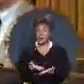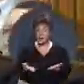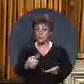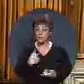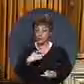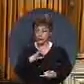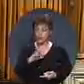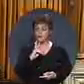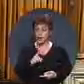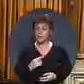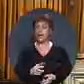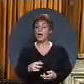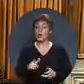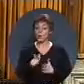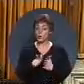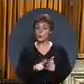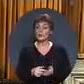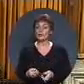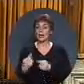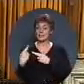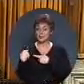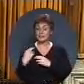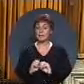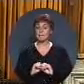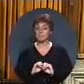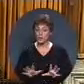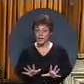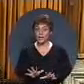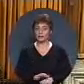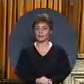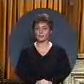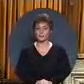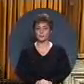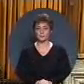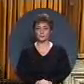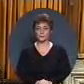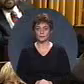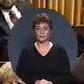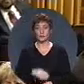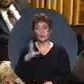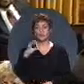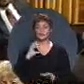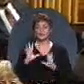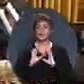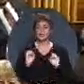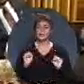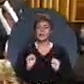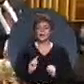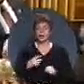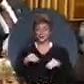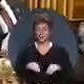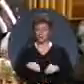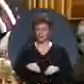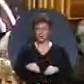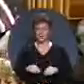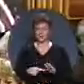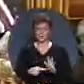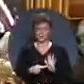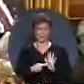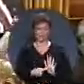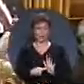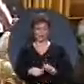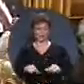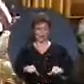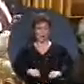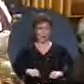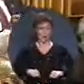Member for Westmount, Ville-Marie. Mr. Speaker, the Prime Minister